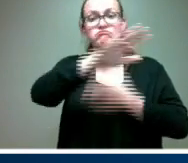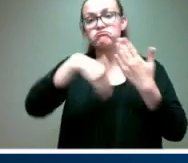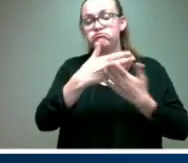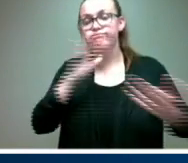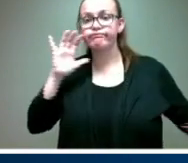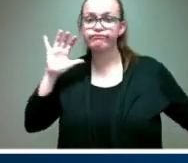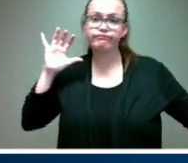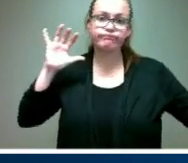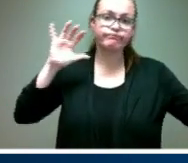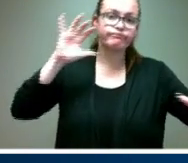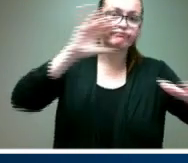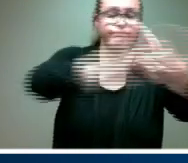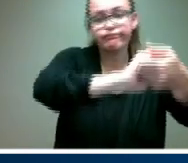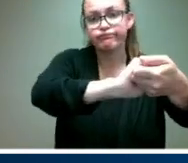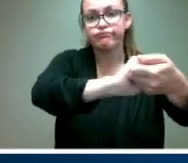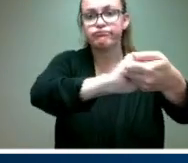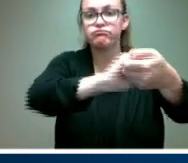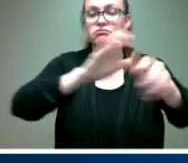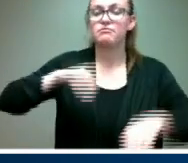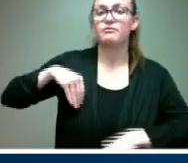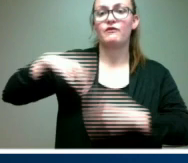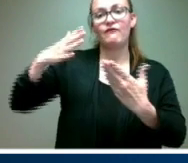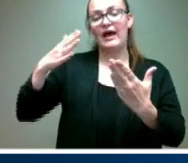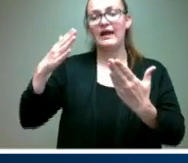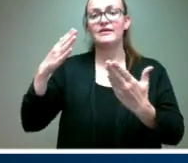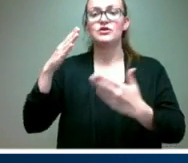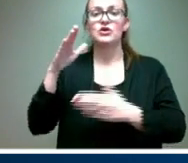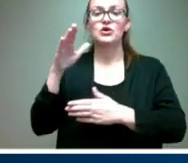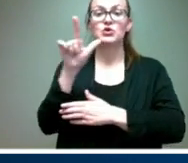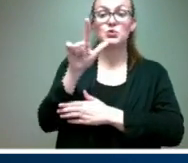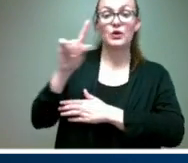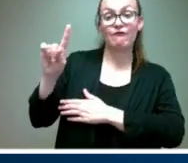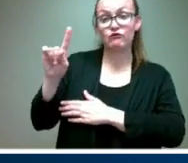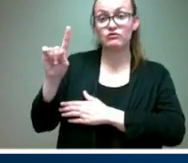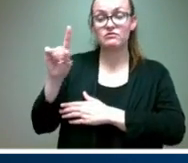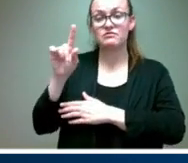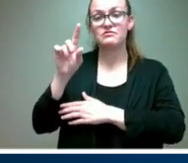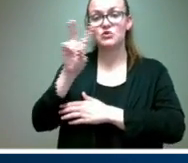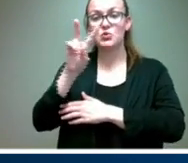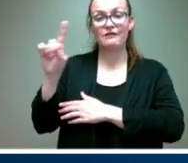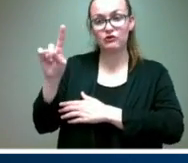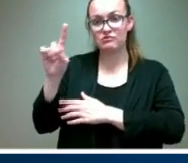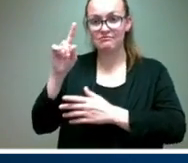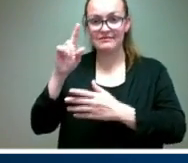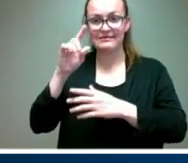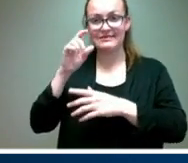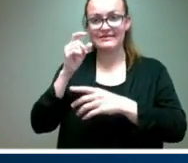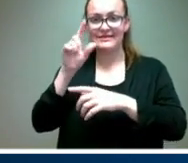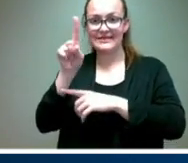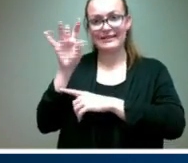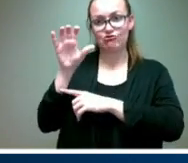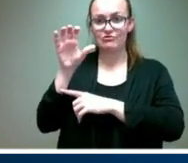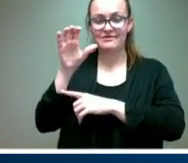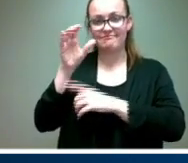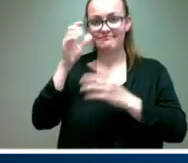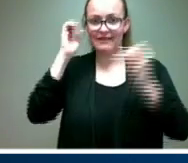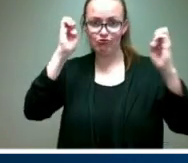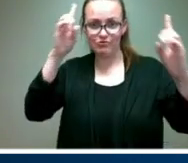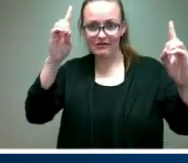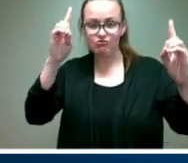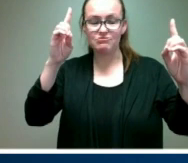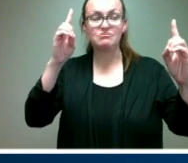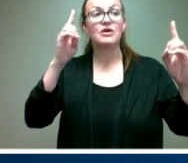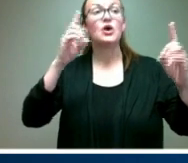providing a 21st century education and provide it in a safe way for all of our students and our families and our